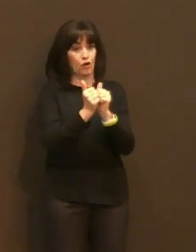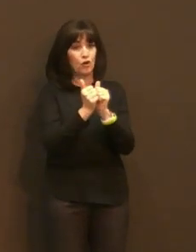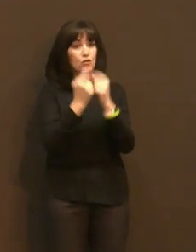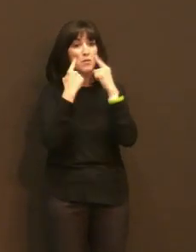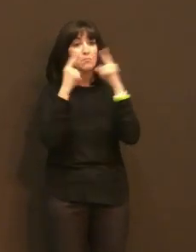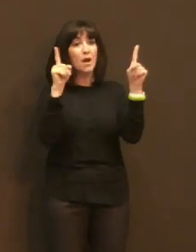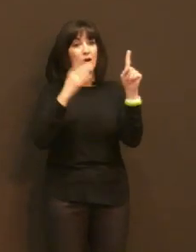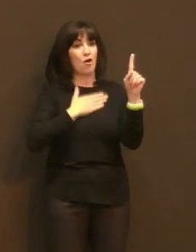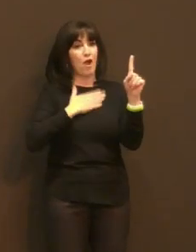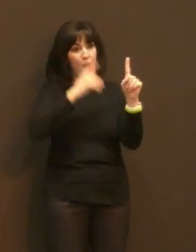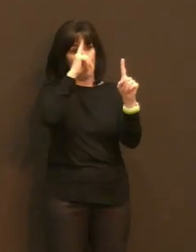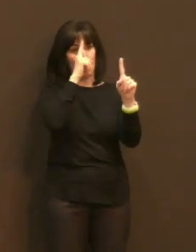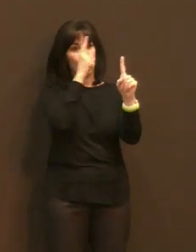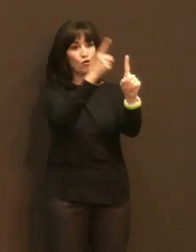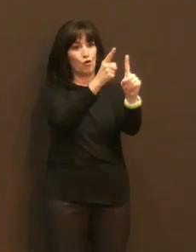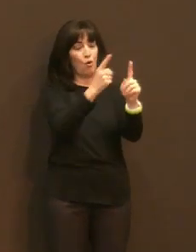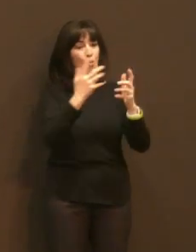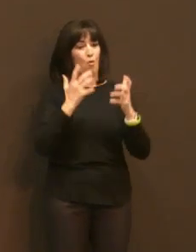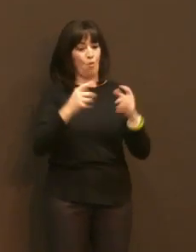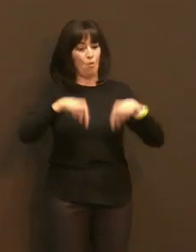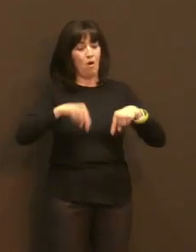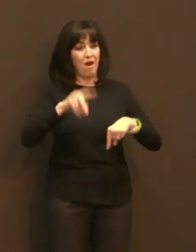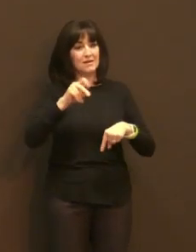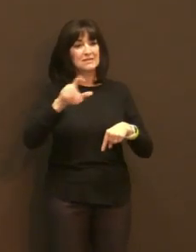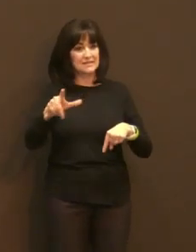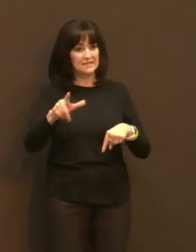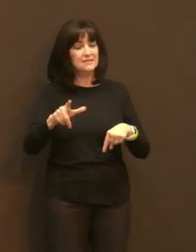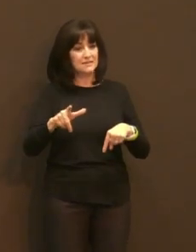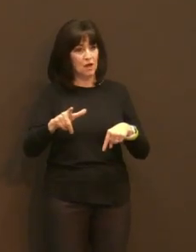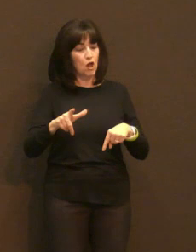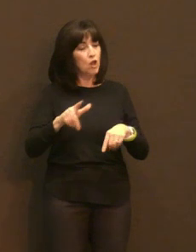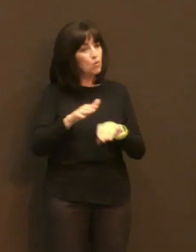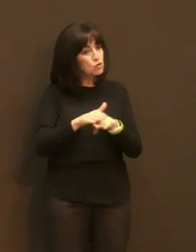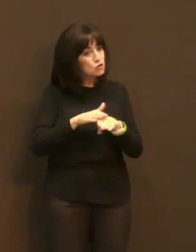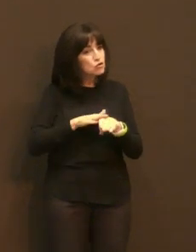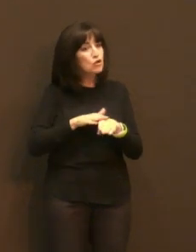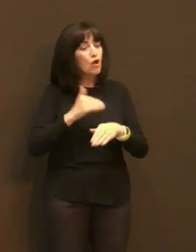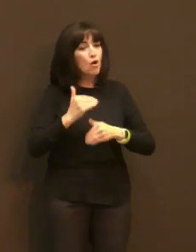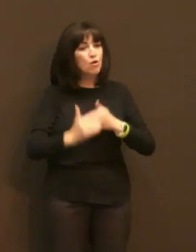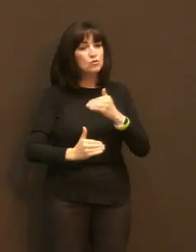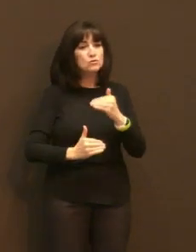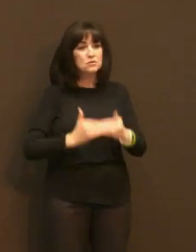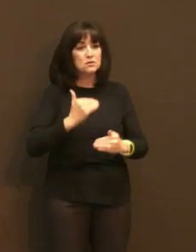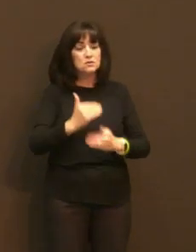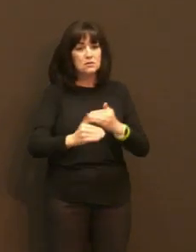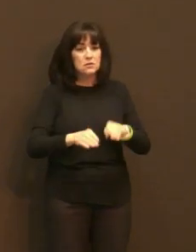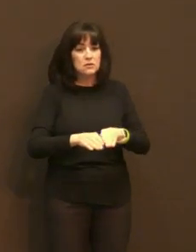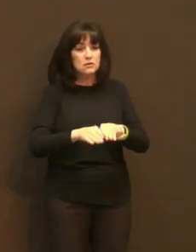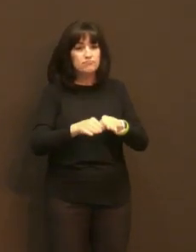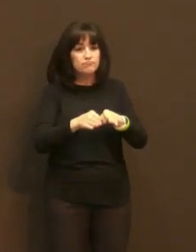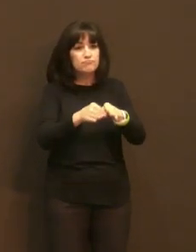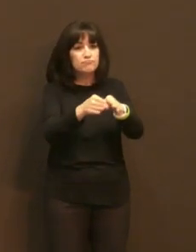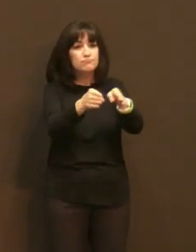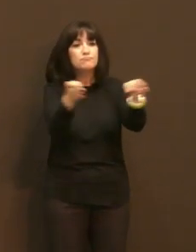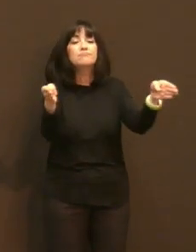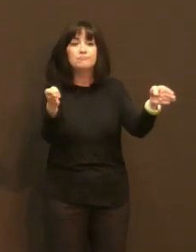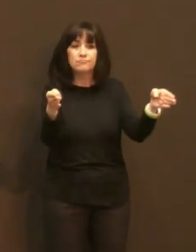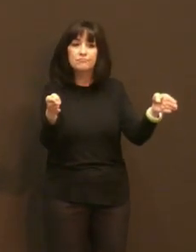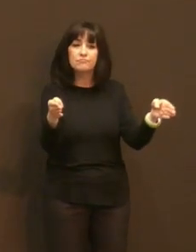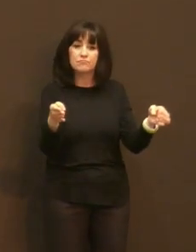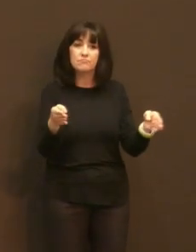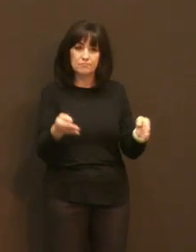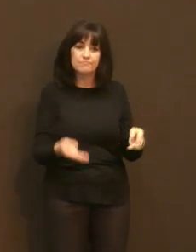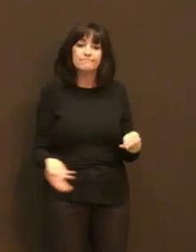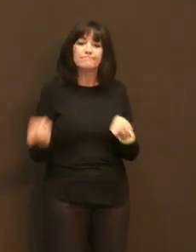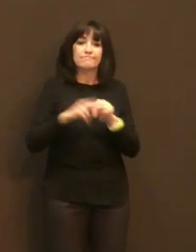the lights back on in Delaware gradually with its economy. And if we work together and